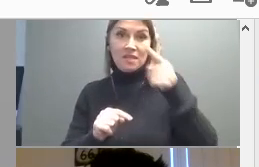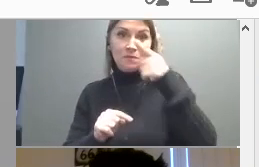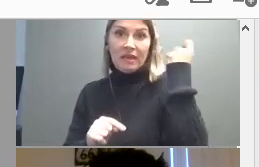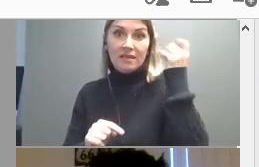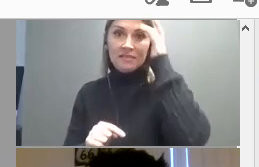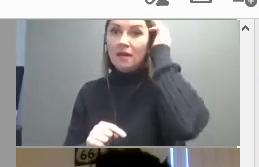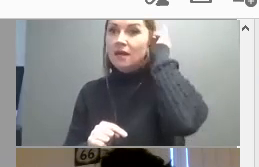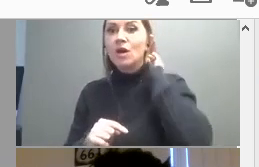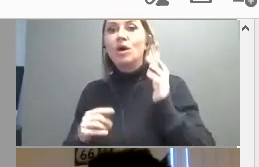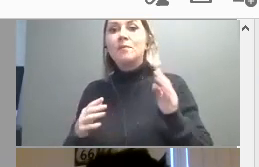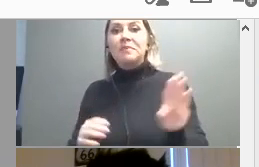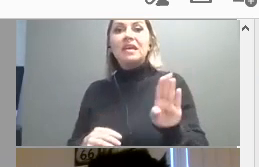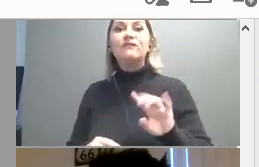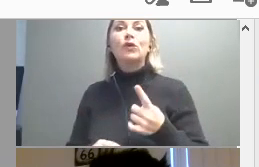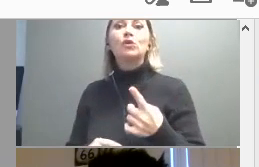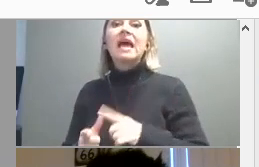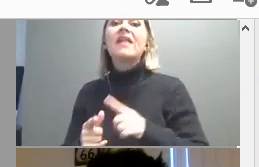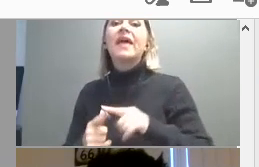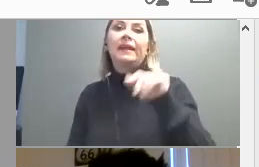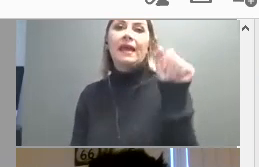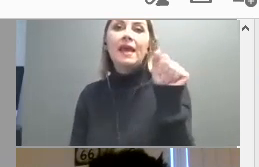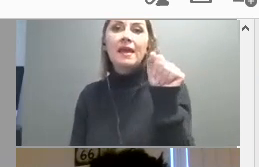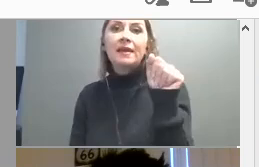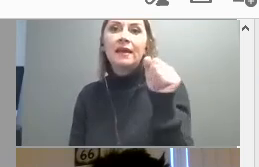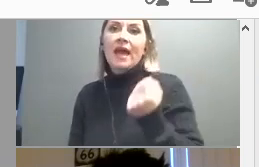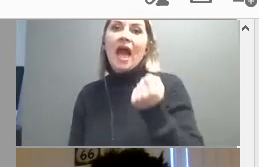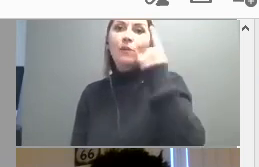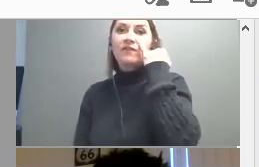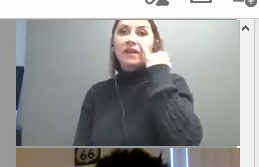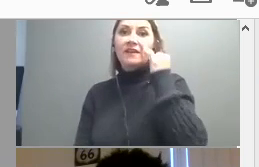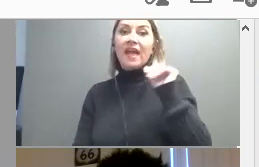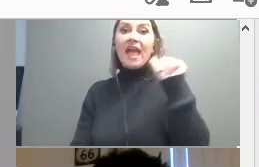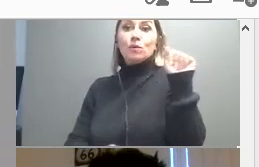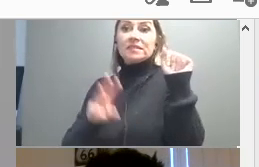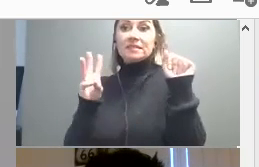we explored B first and then A. However, if A was 6,